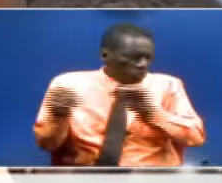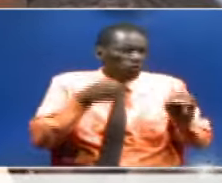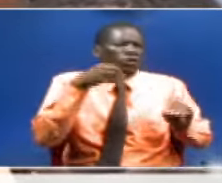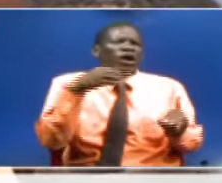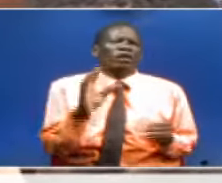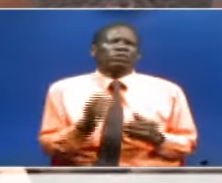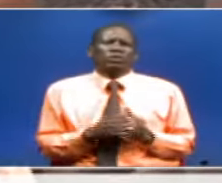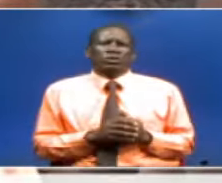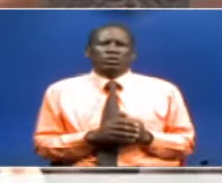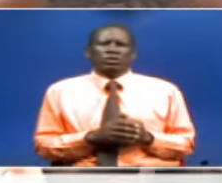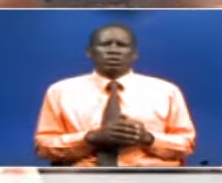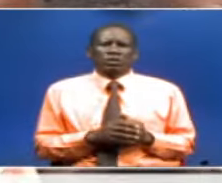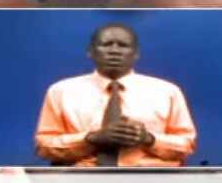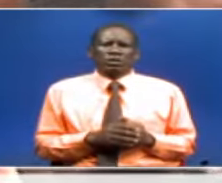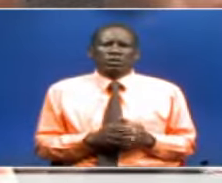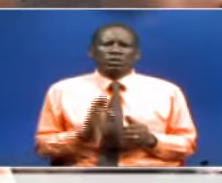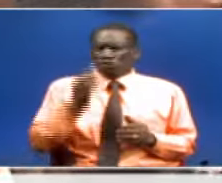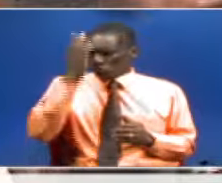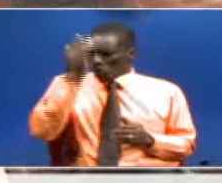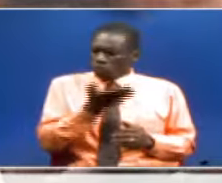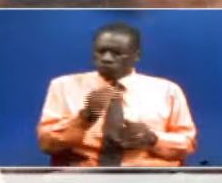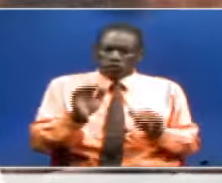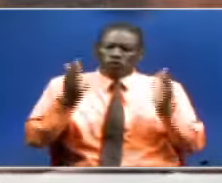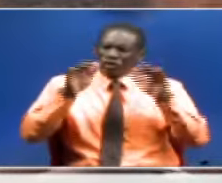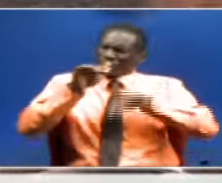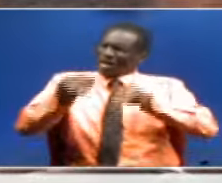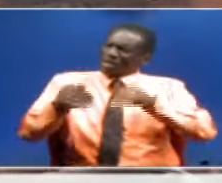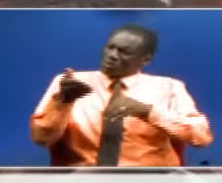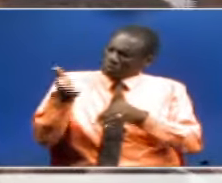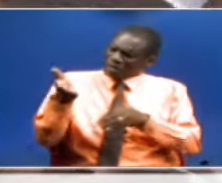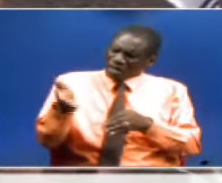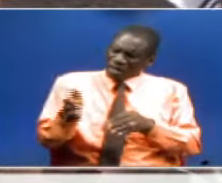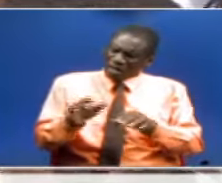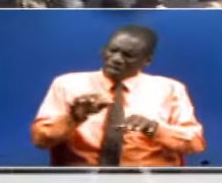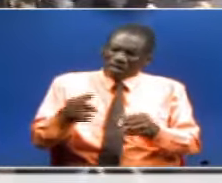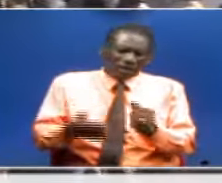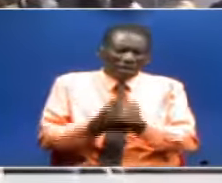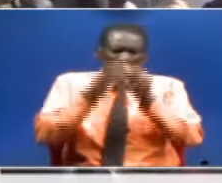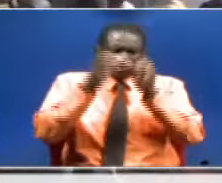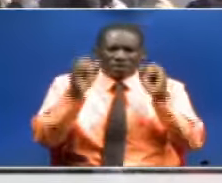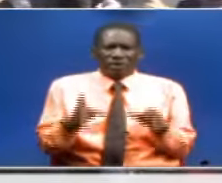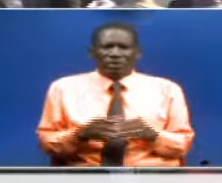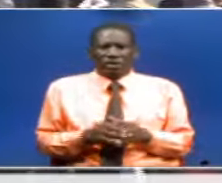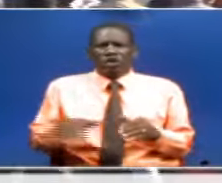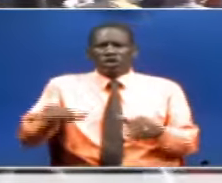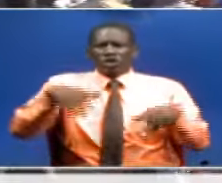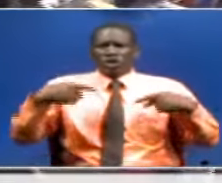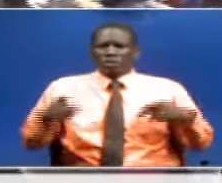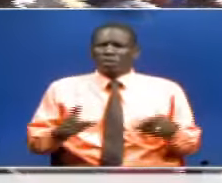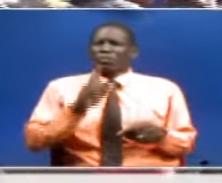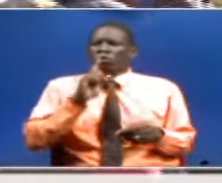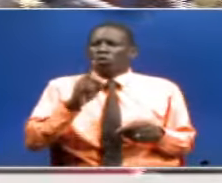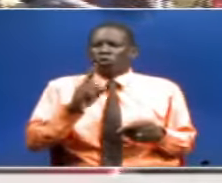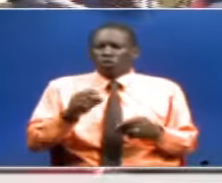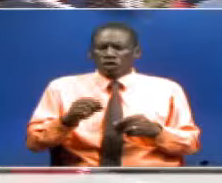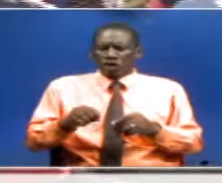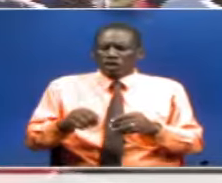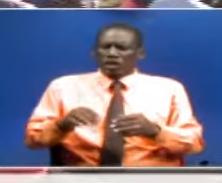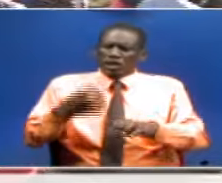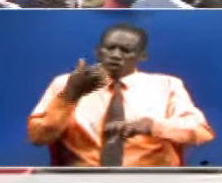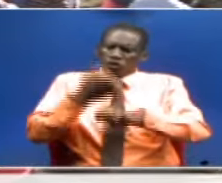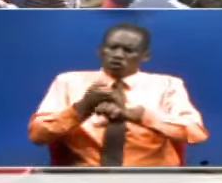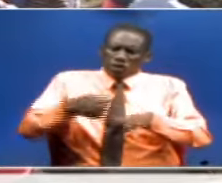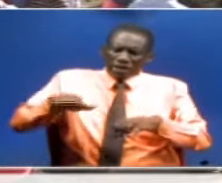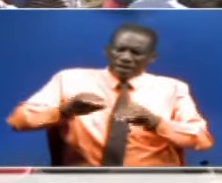na faida. Kwa sababu wao wanyama wakiwa hapa kwetu hawana faida yoyote. The residents want the abandoned quarries in the area